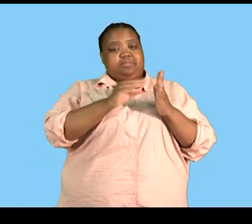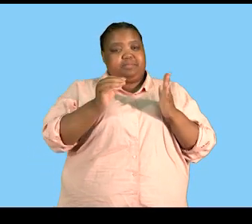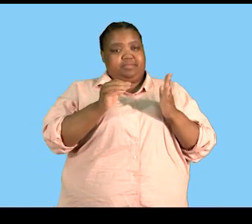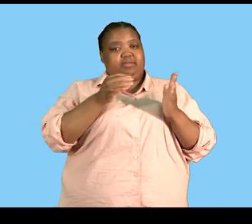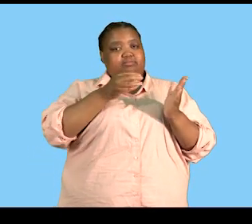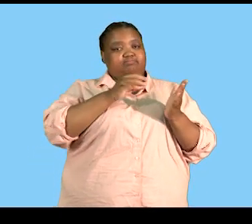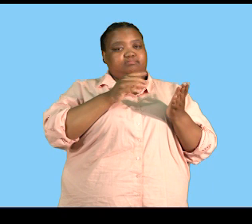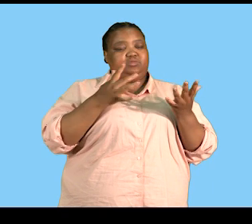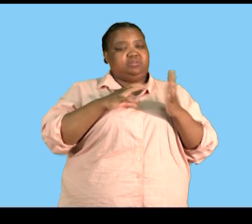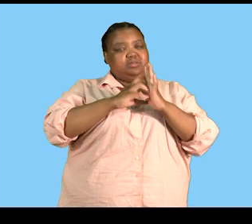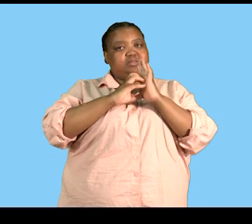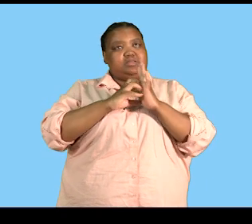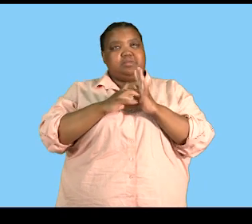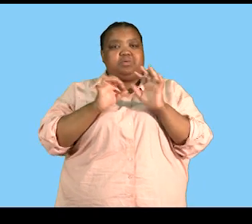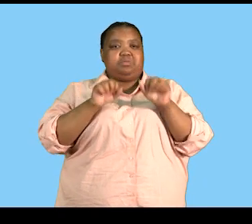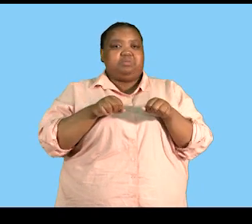answer from B.